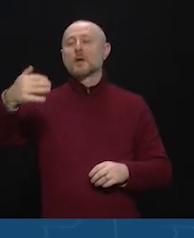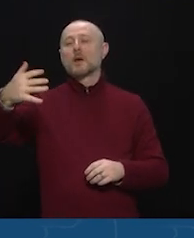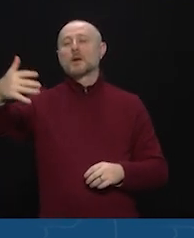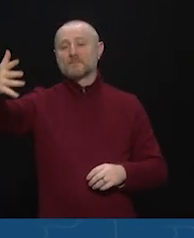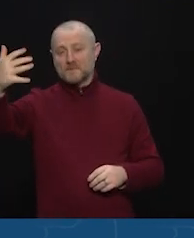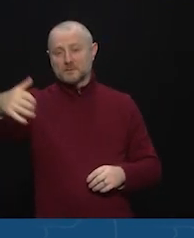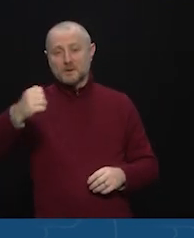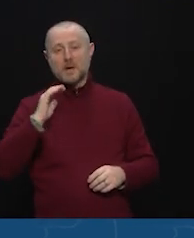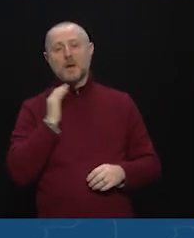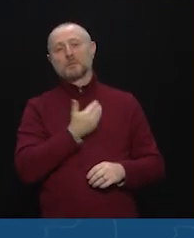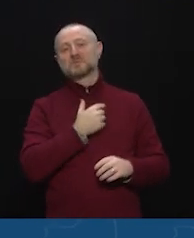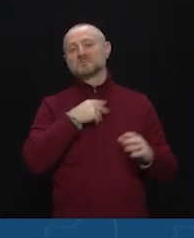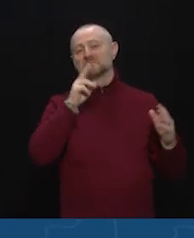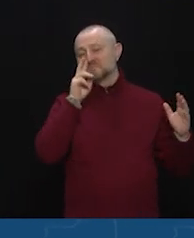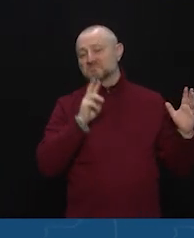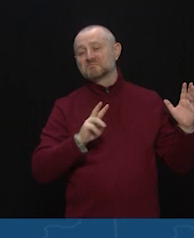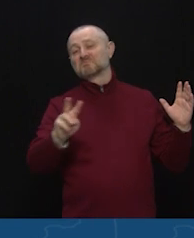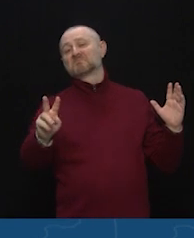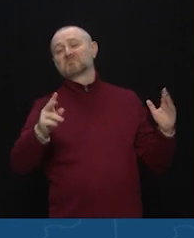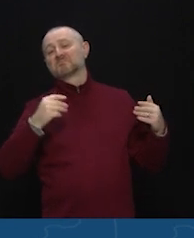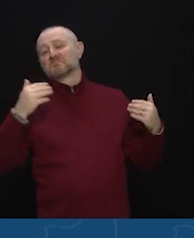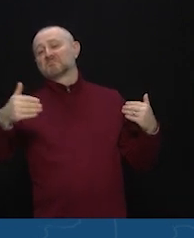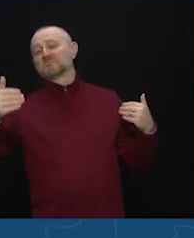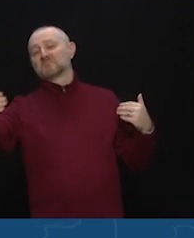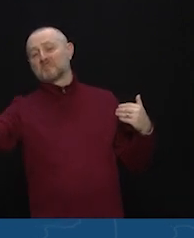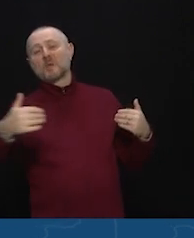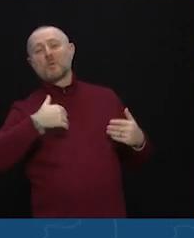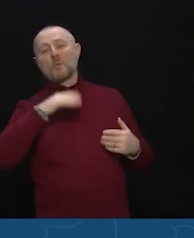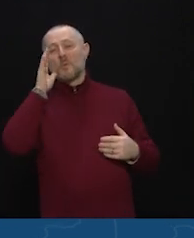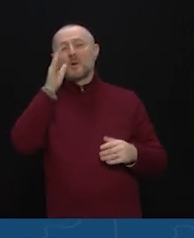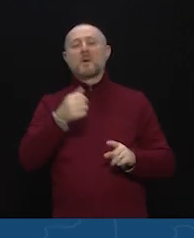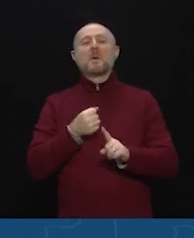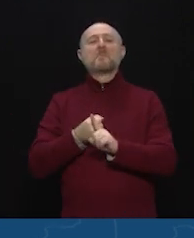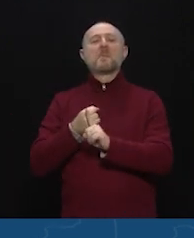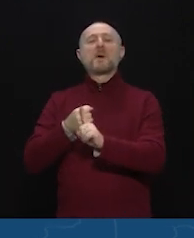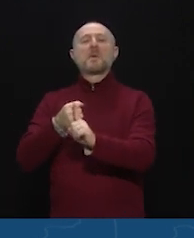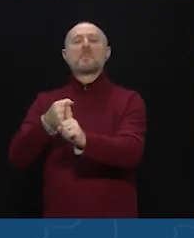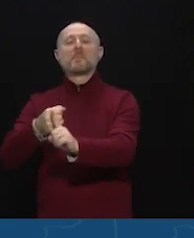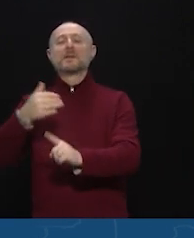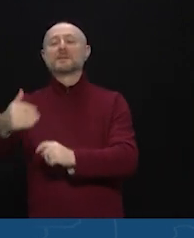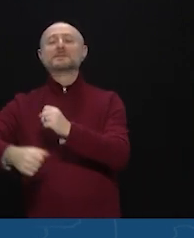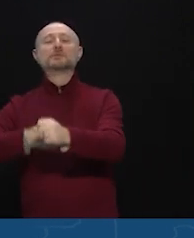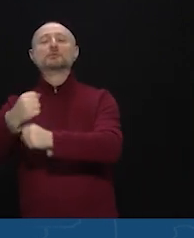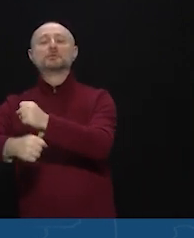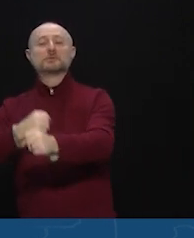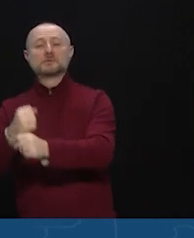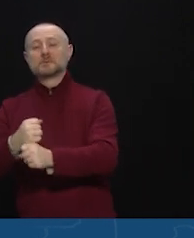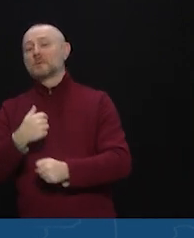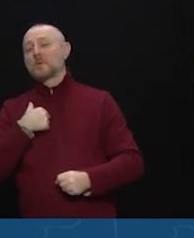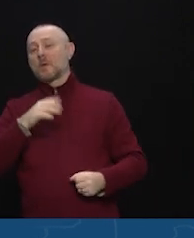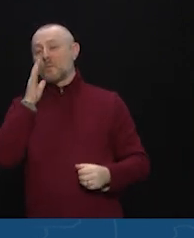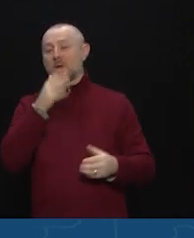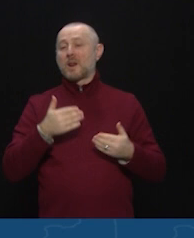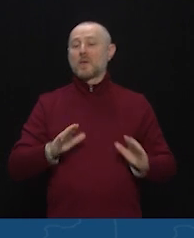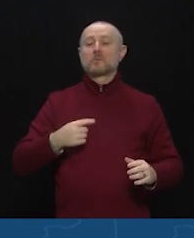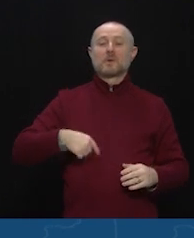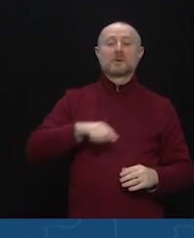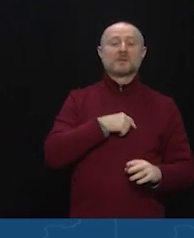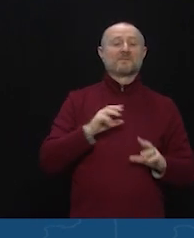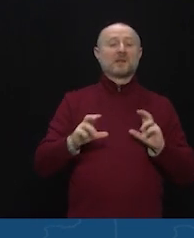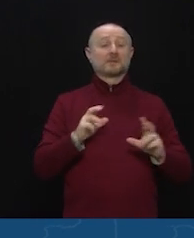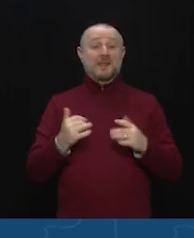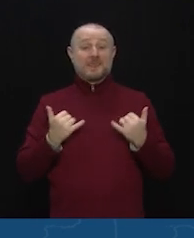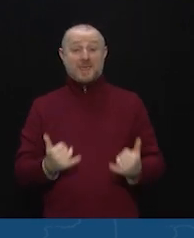that we're seeing this year, how it follows through to each one of those years. So this enables us to both make the investments